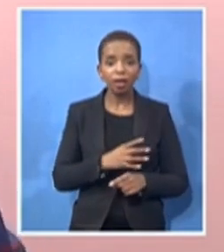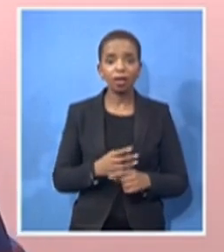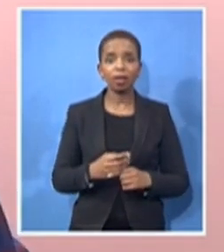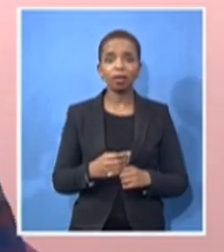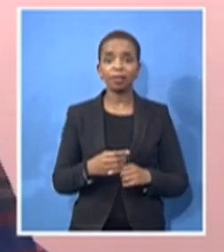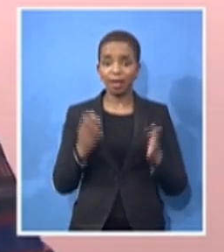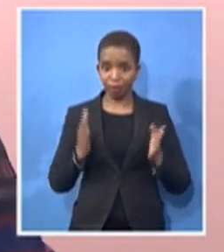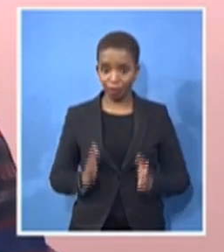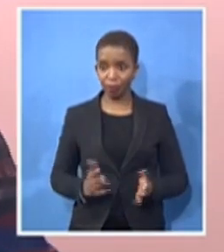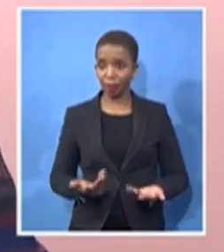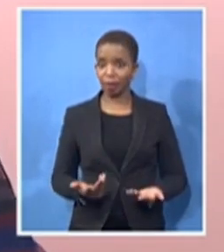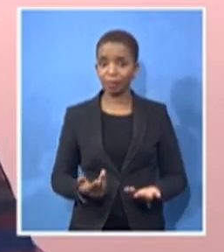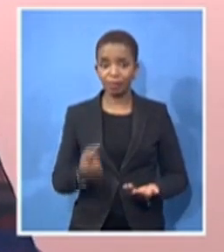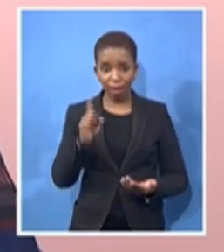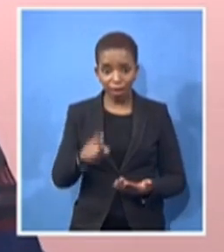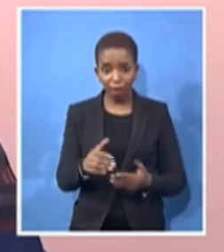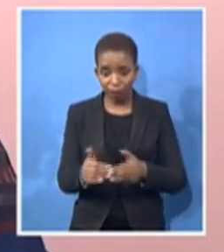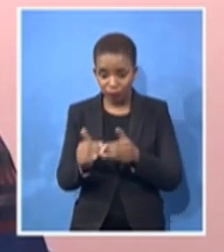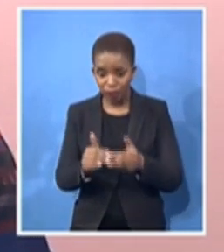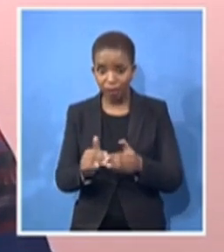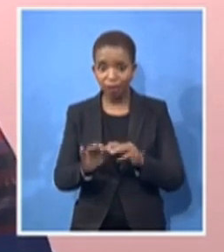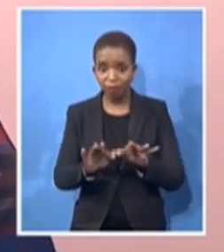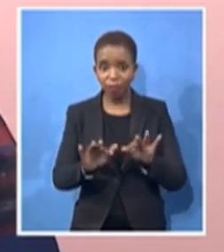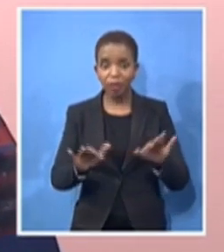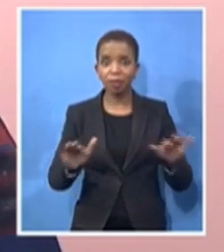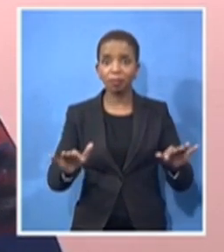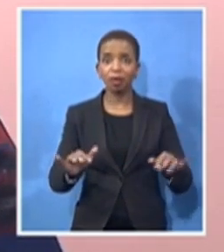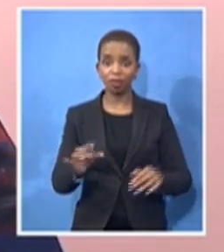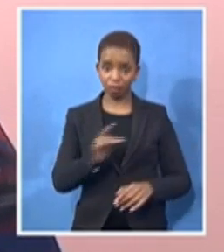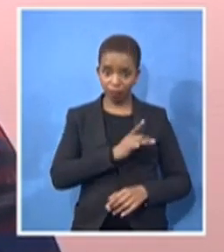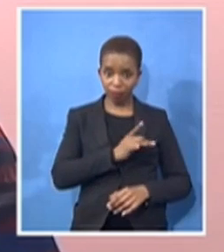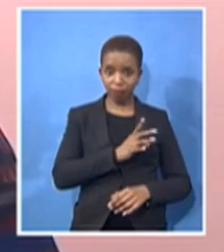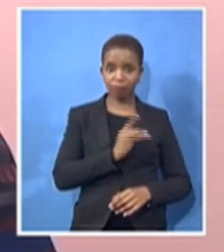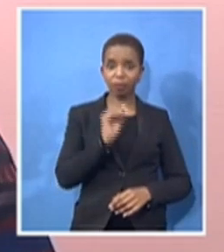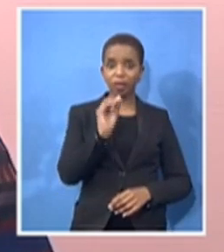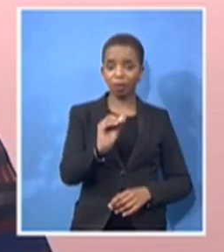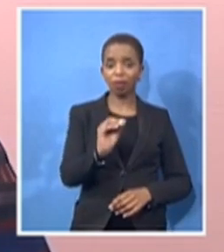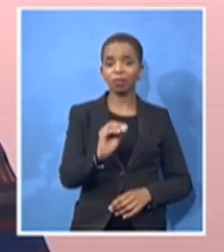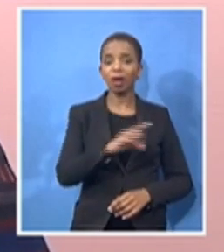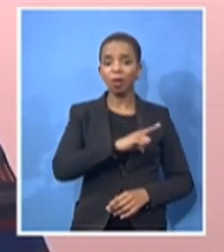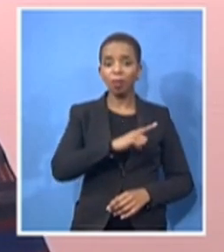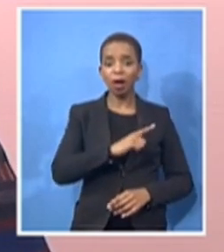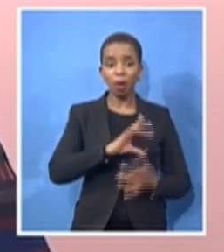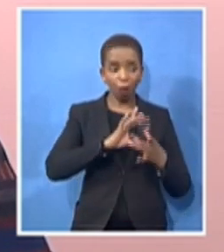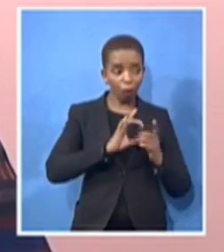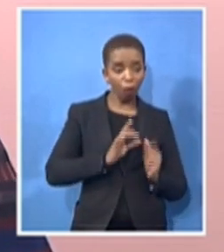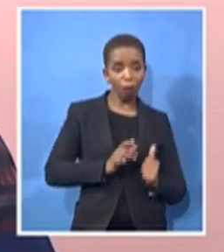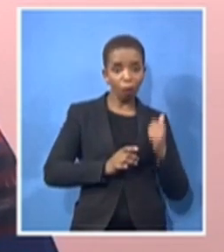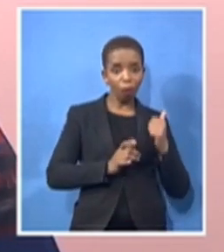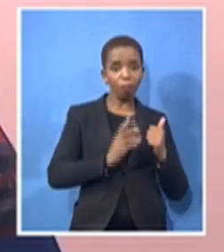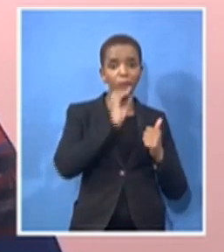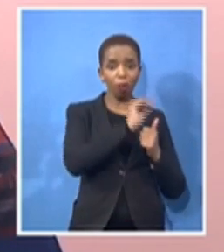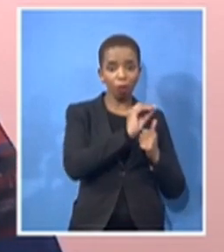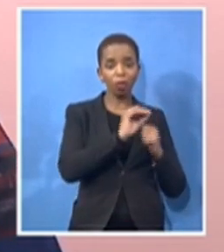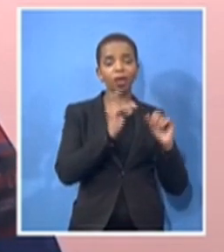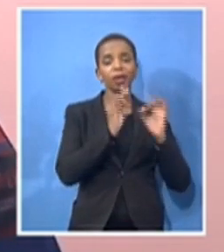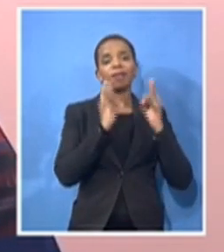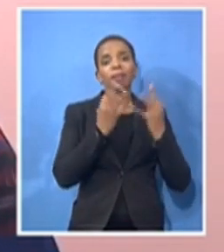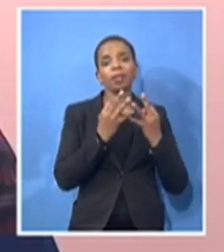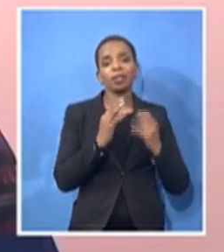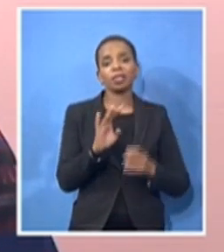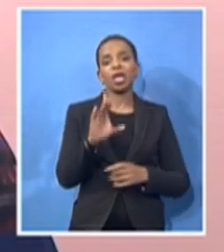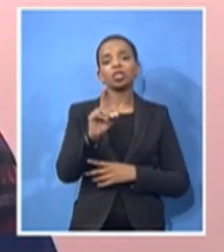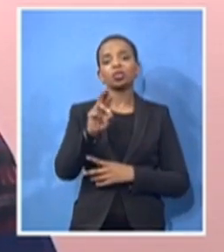have fears as well, they have families. Dr. Masuku understands all that, and he provides the